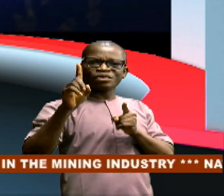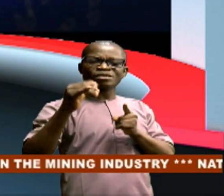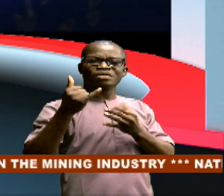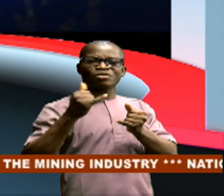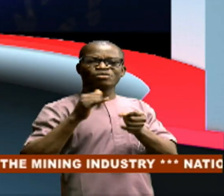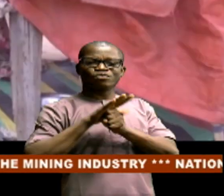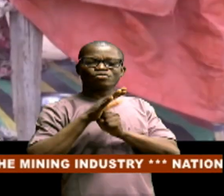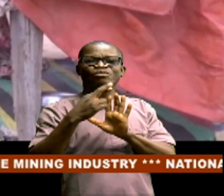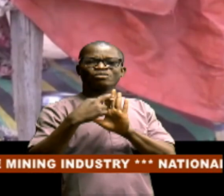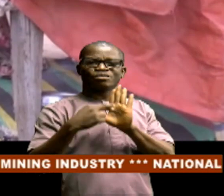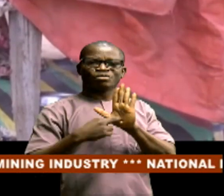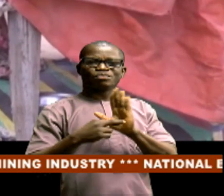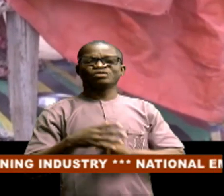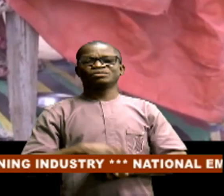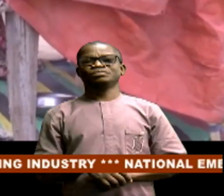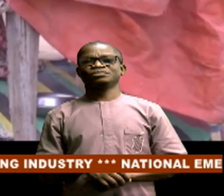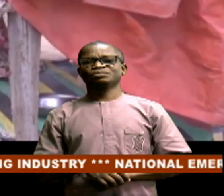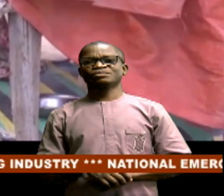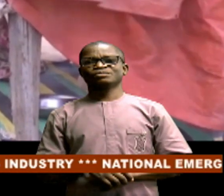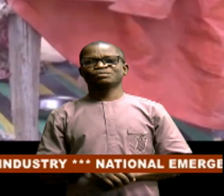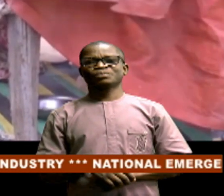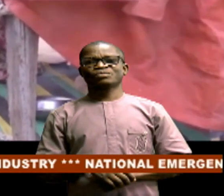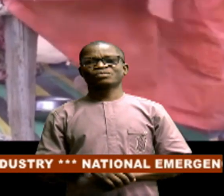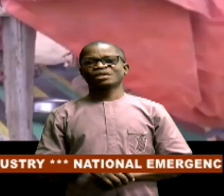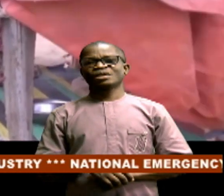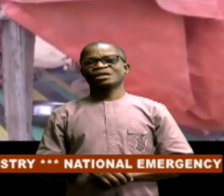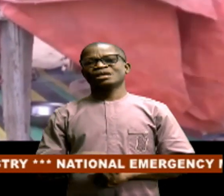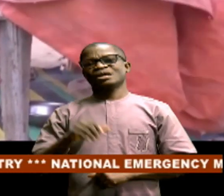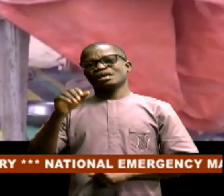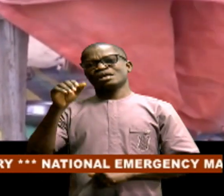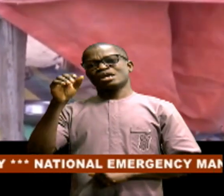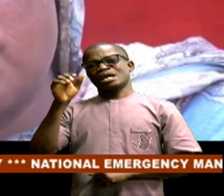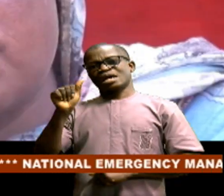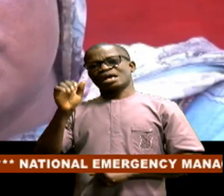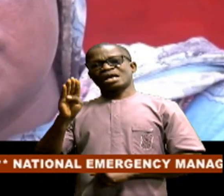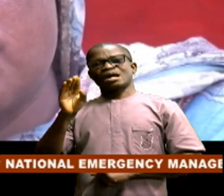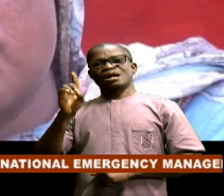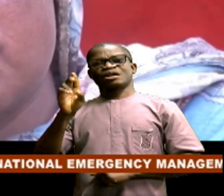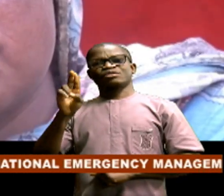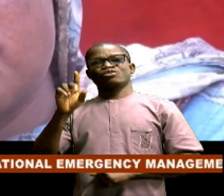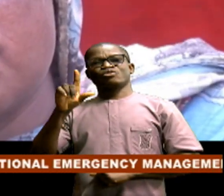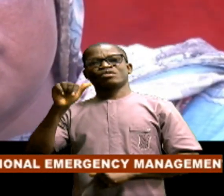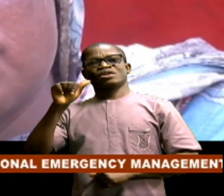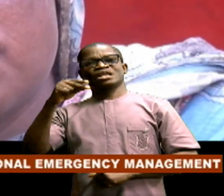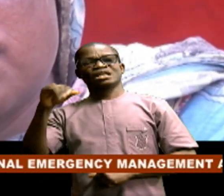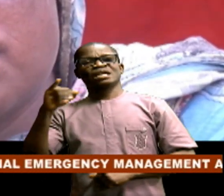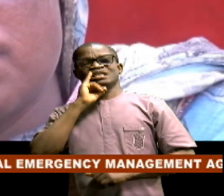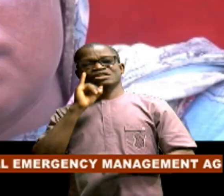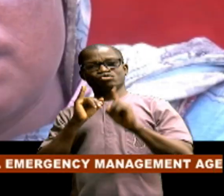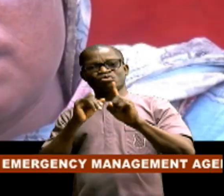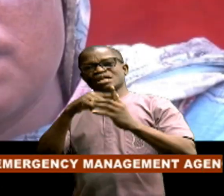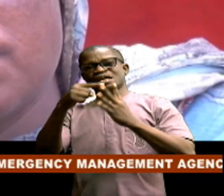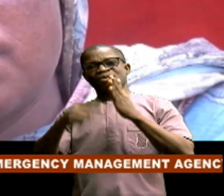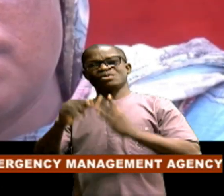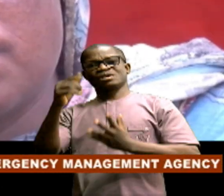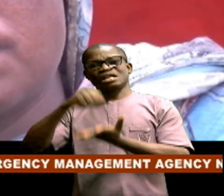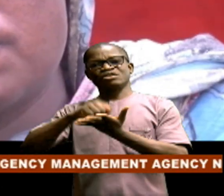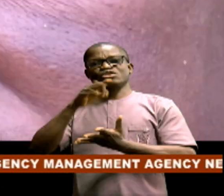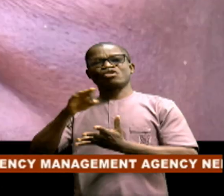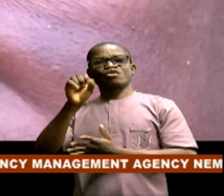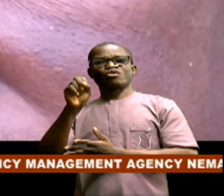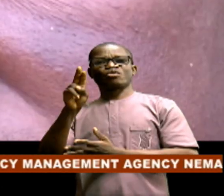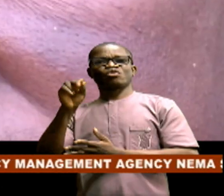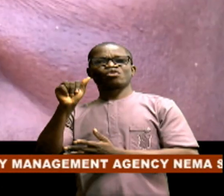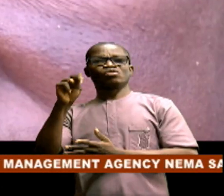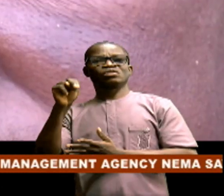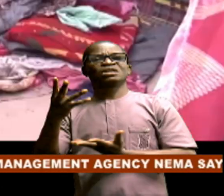reports. Deski Abdullahi Bedim is one of the thousands of Sudanese seeking safety across the border